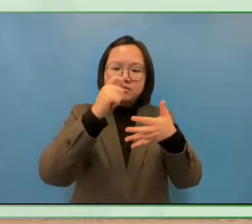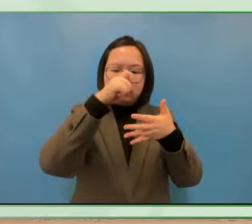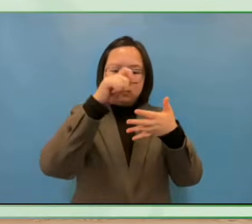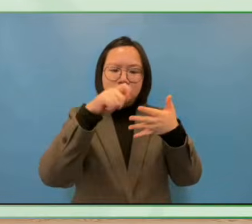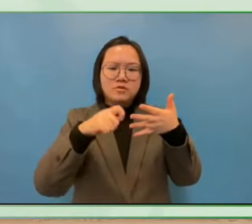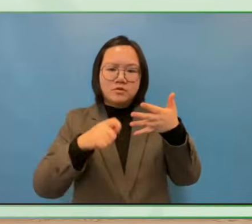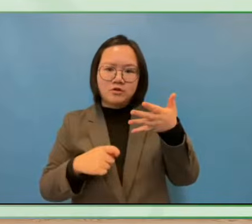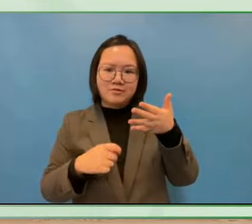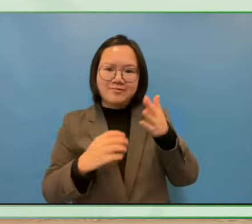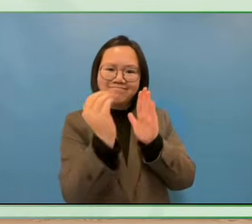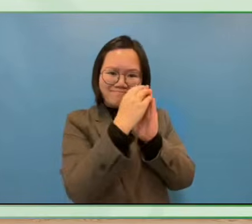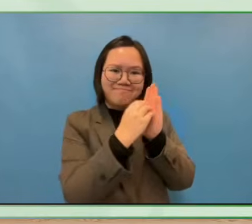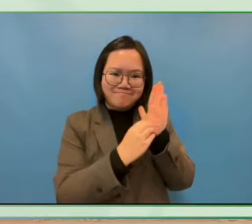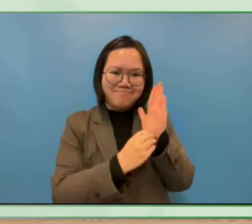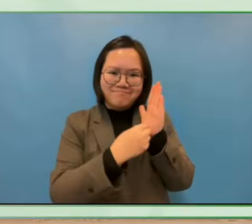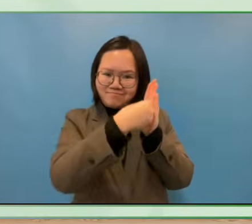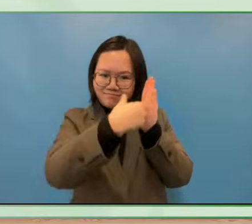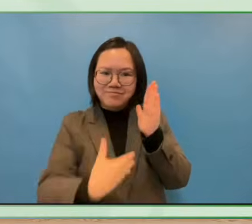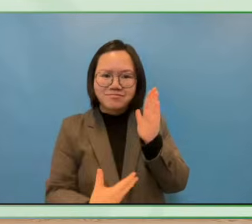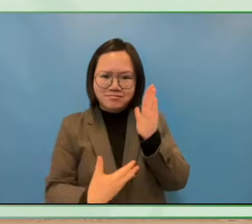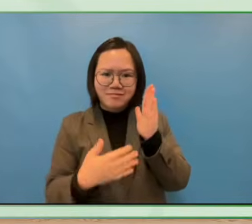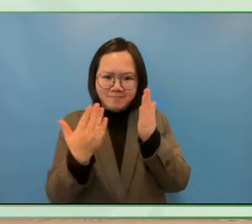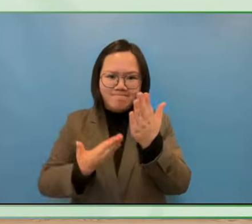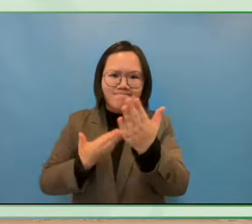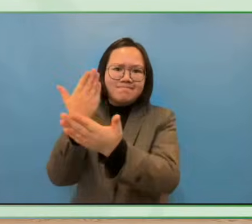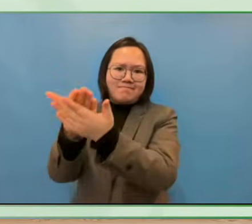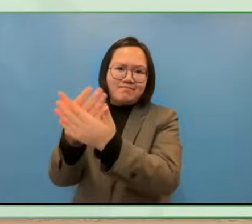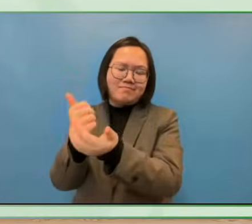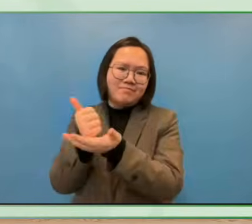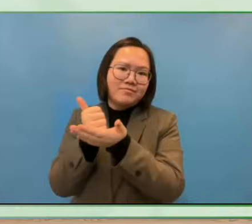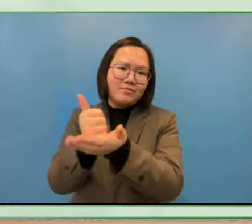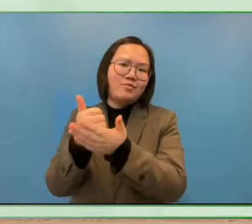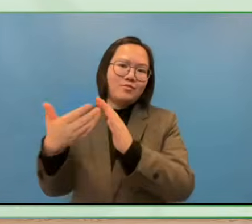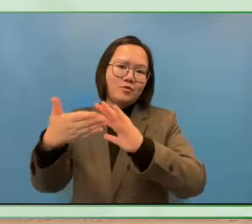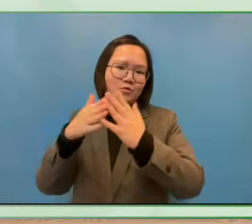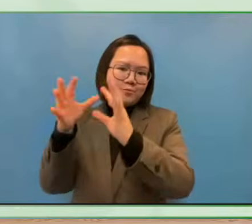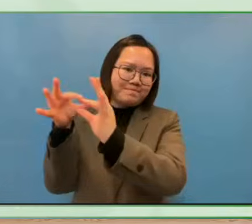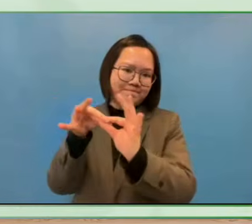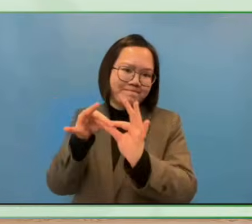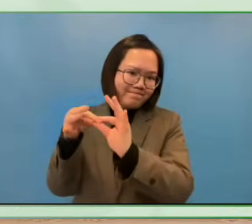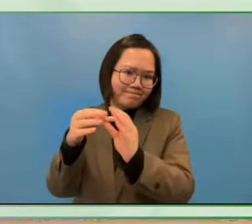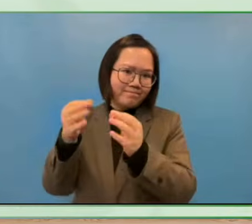it. Michael, thank you again for joining us today. And